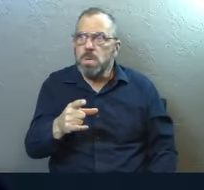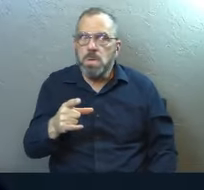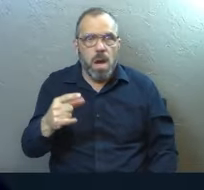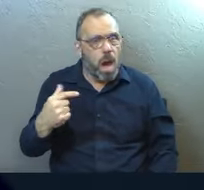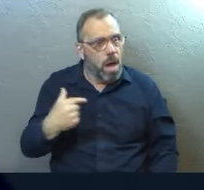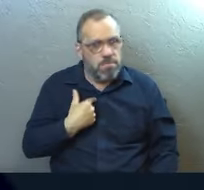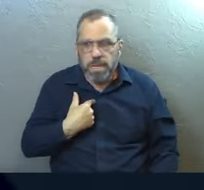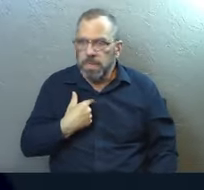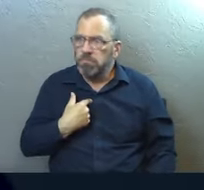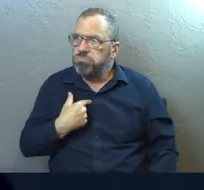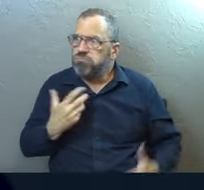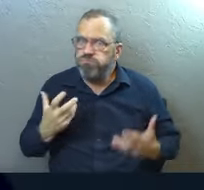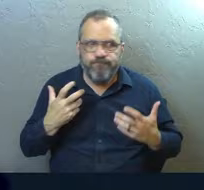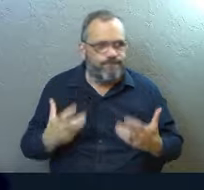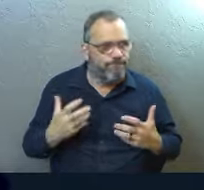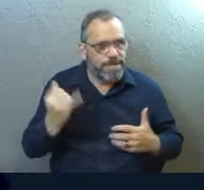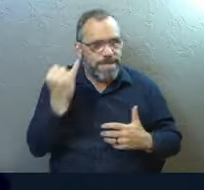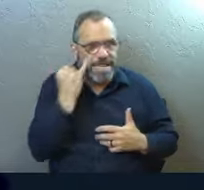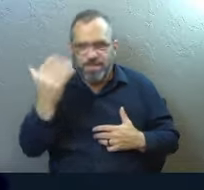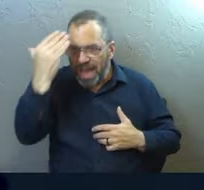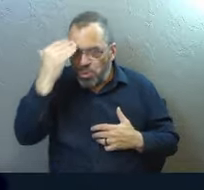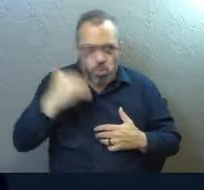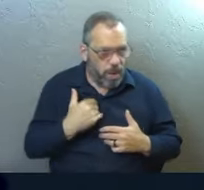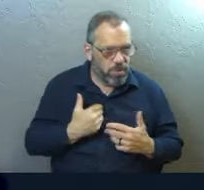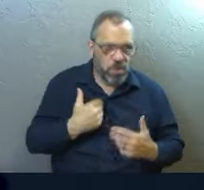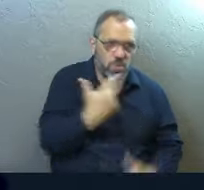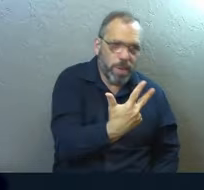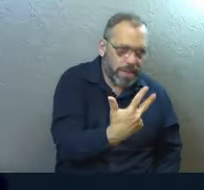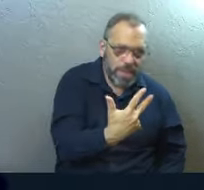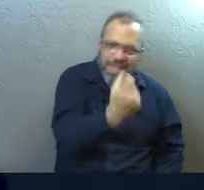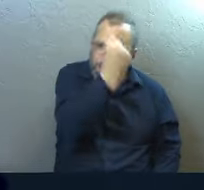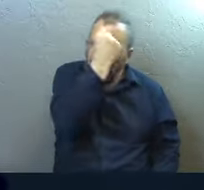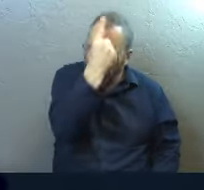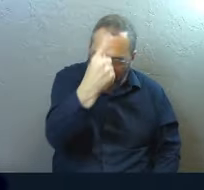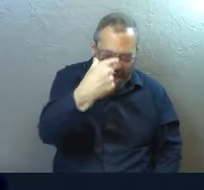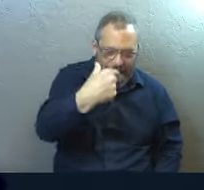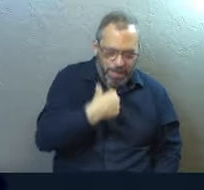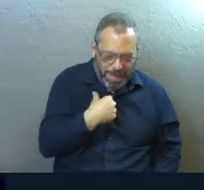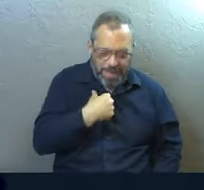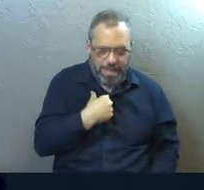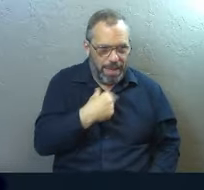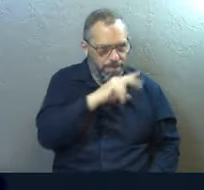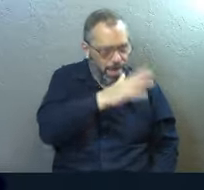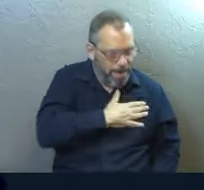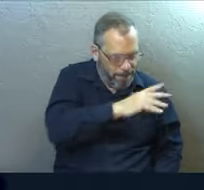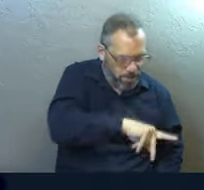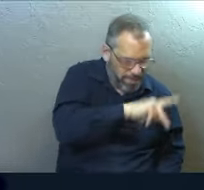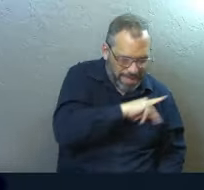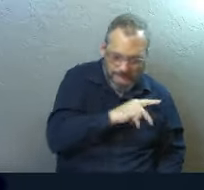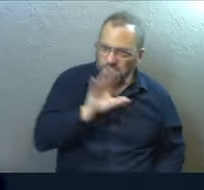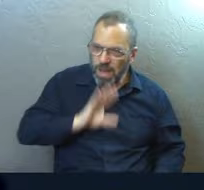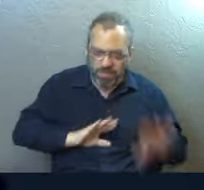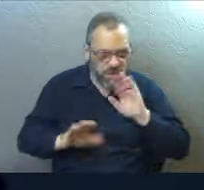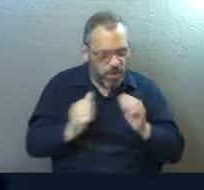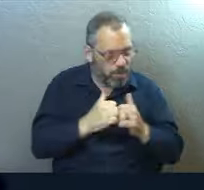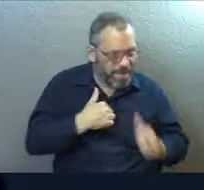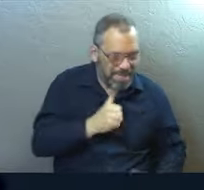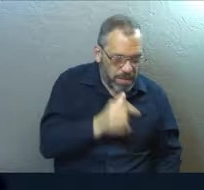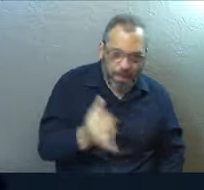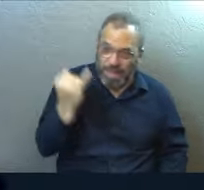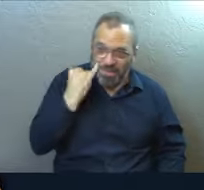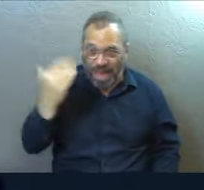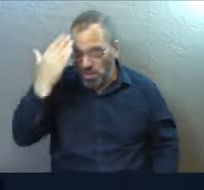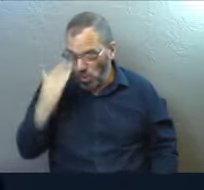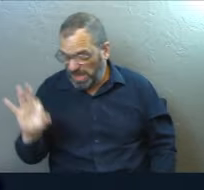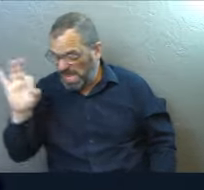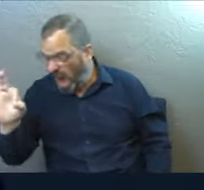said things like, gosh, like, if people just knew I was a 3, they would get why I was like that. And they wouldn't be frustrated with me. Like, if they knew